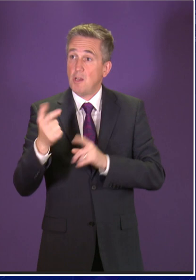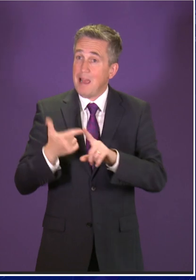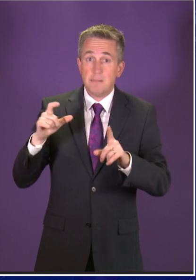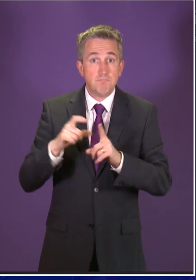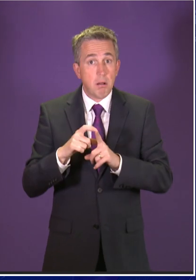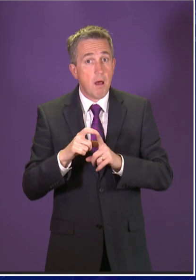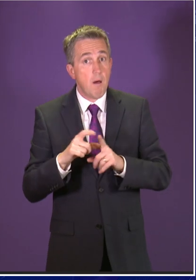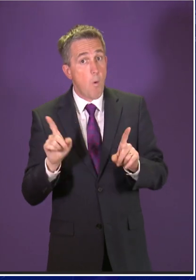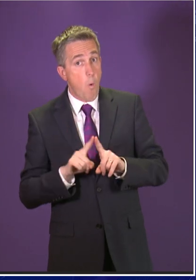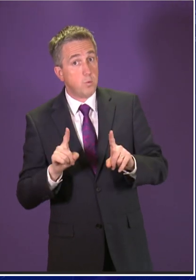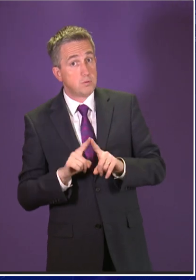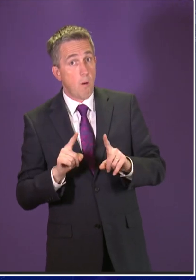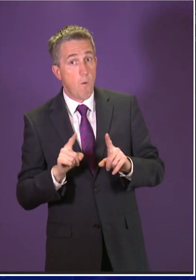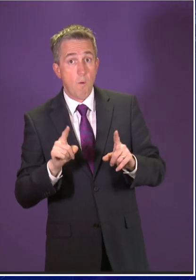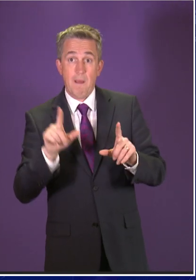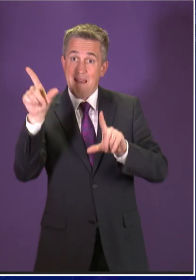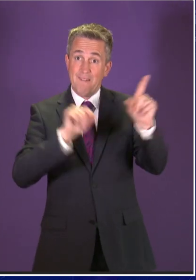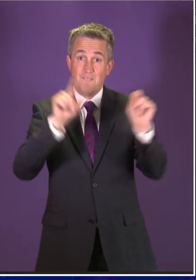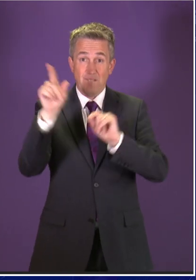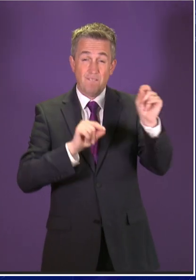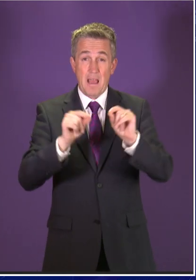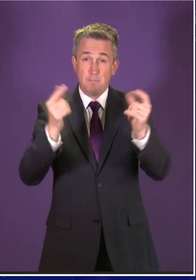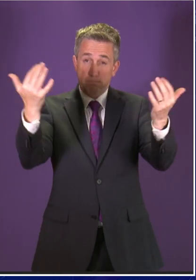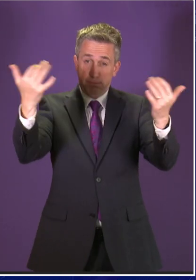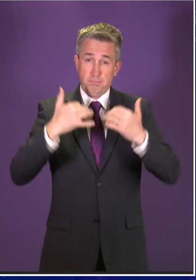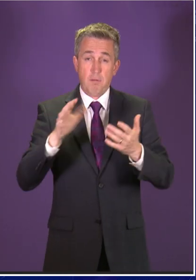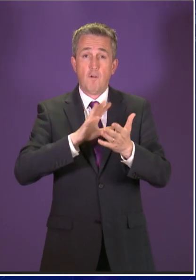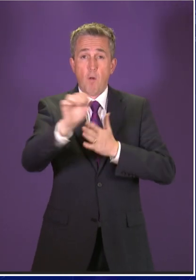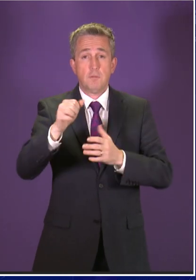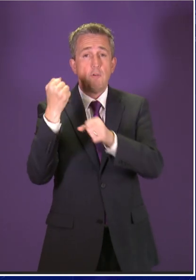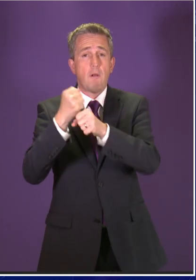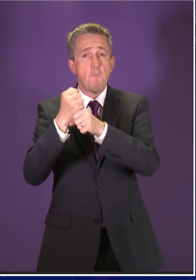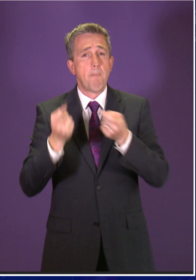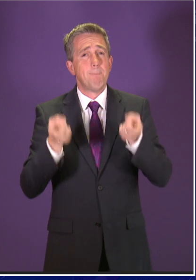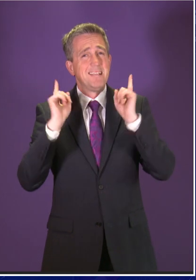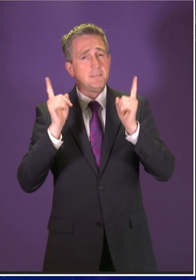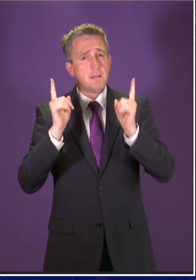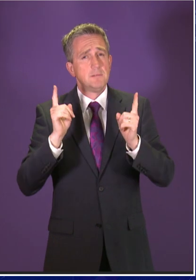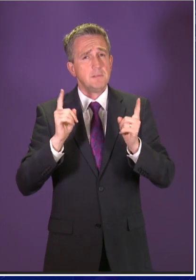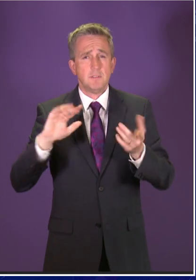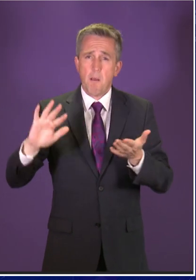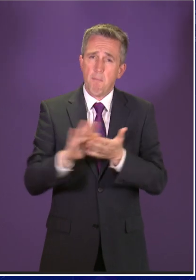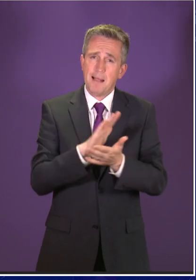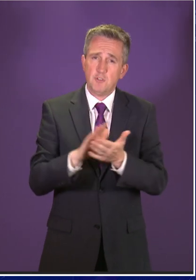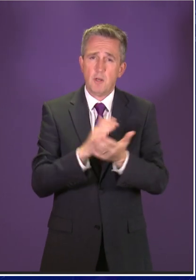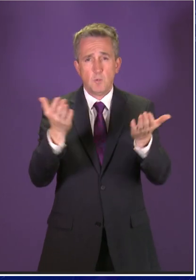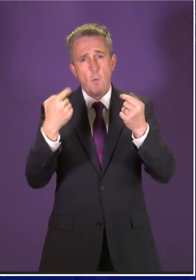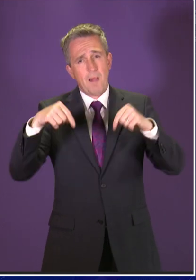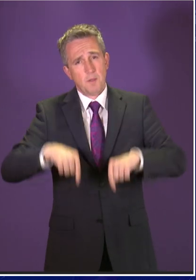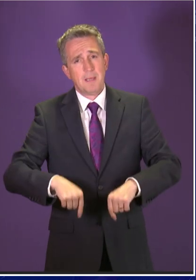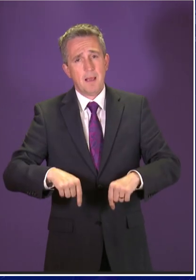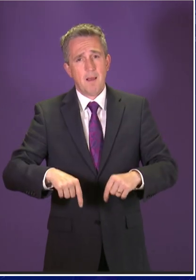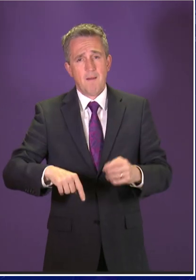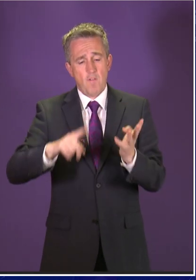city also plays host to the world's largest gathering of culture ministers. And it's a pleasure to welcome you all here today for